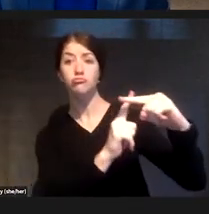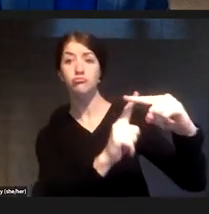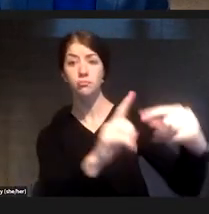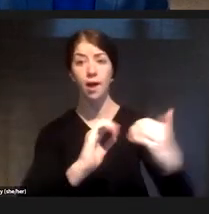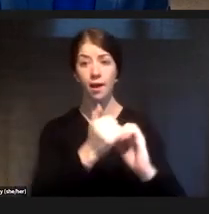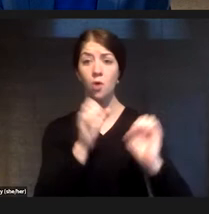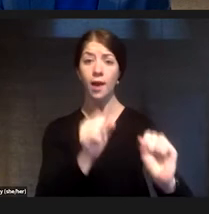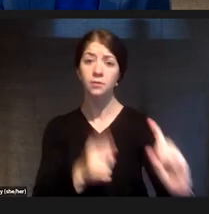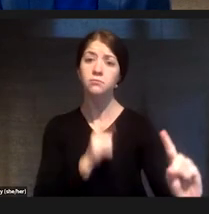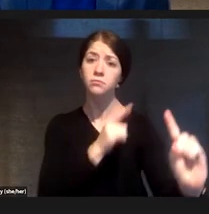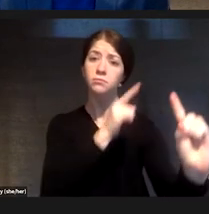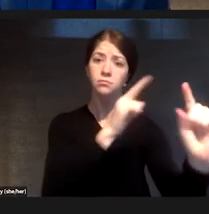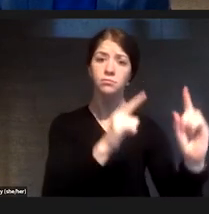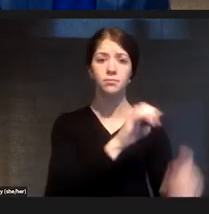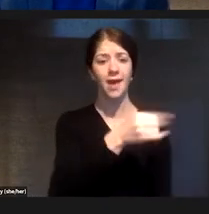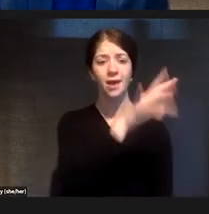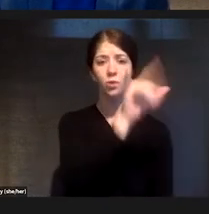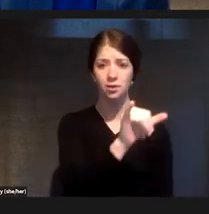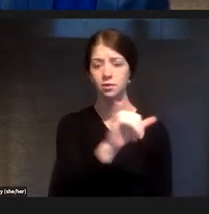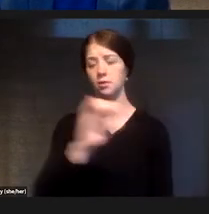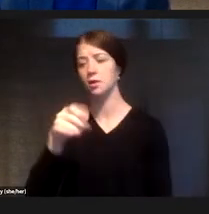strive for equity or equality or both.